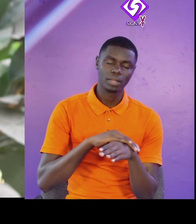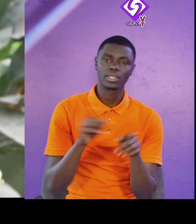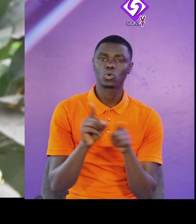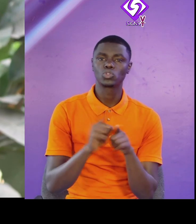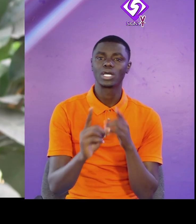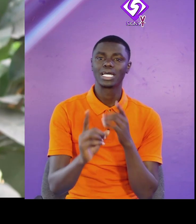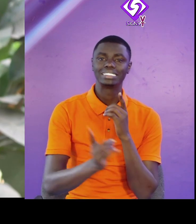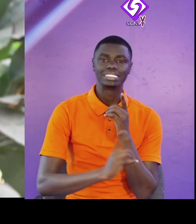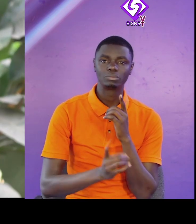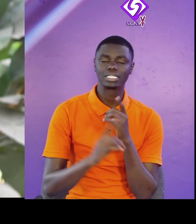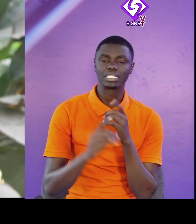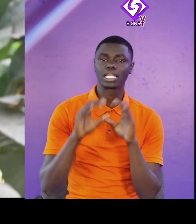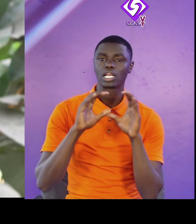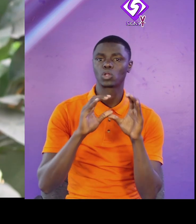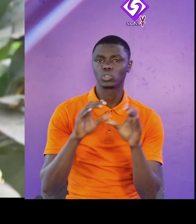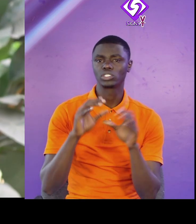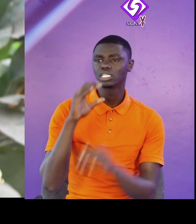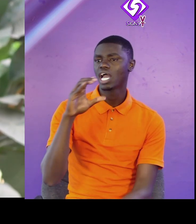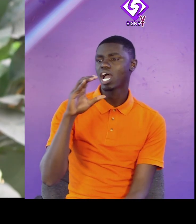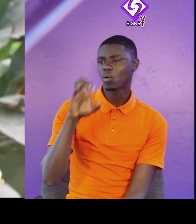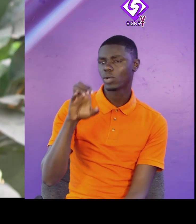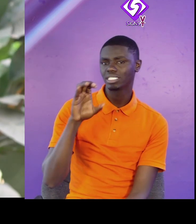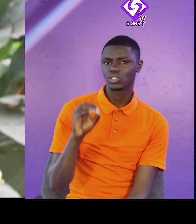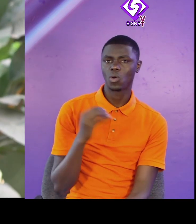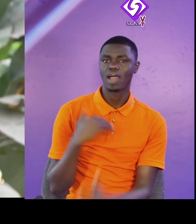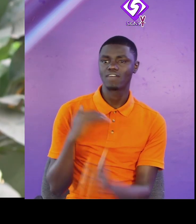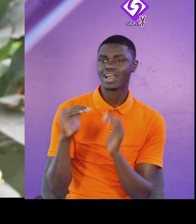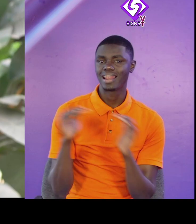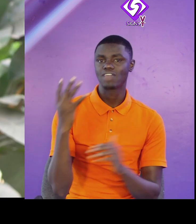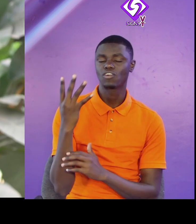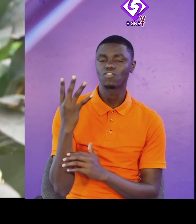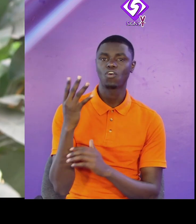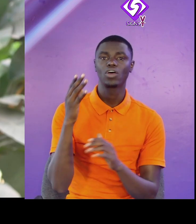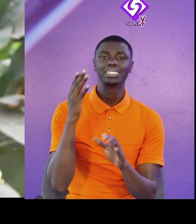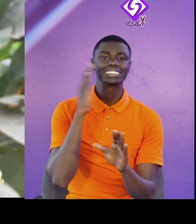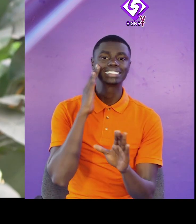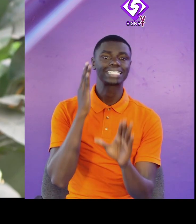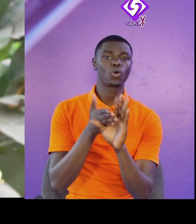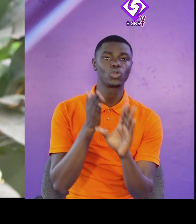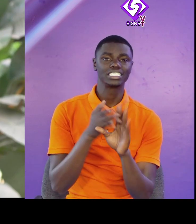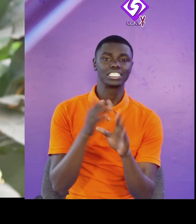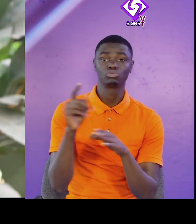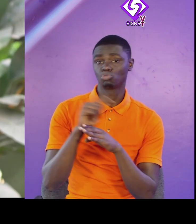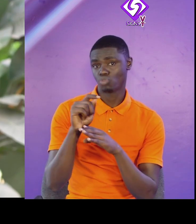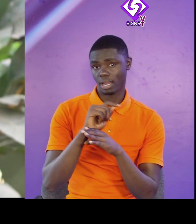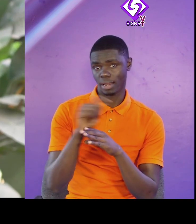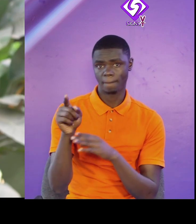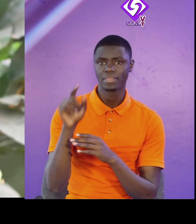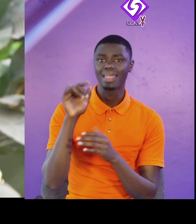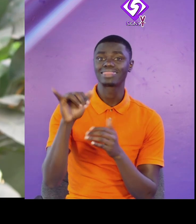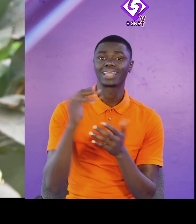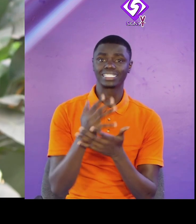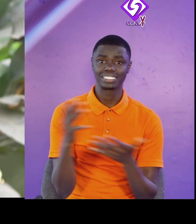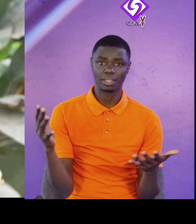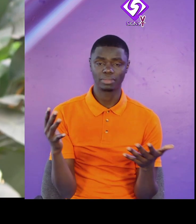our CEO, she's got her level 4 safeguarding training, which is something that